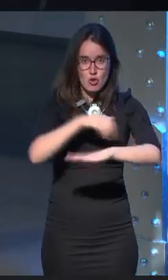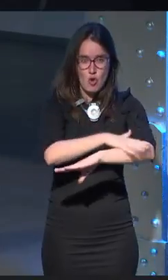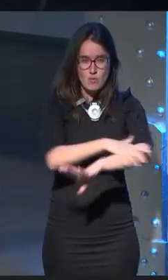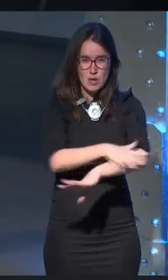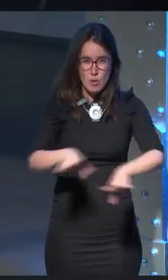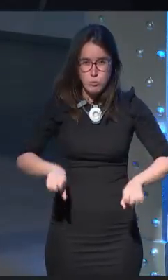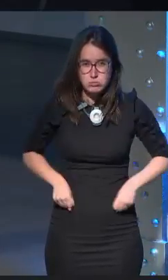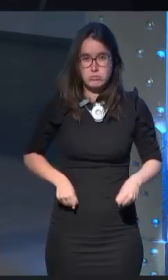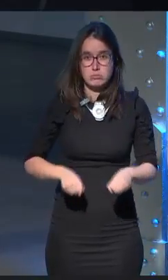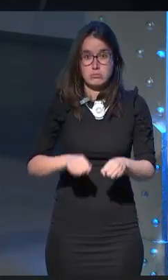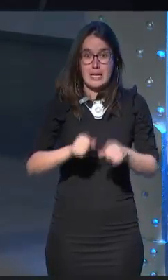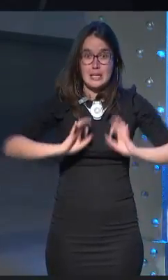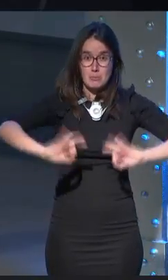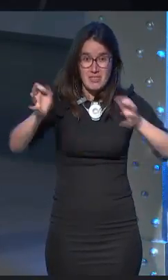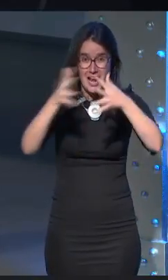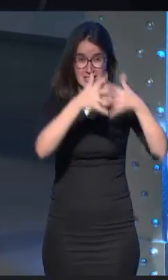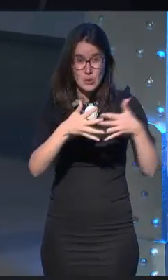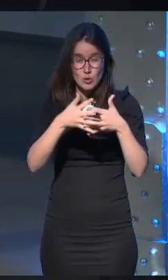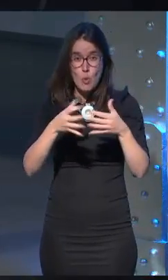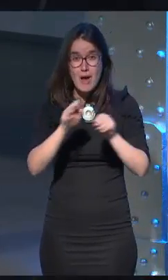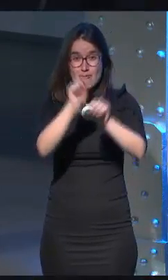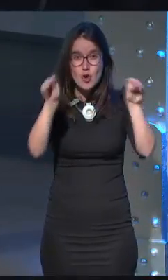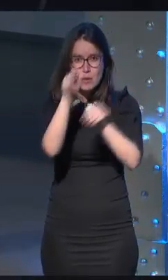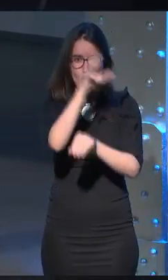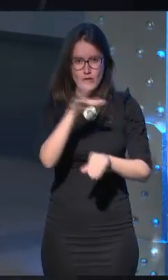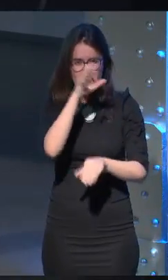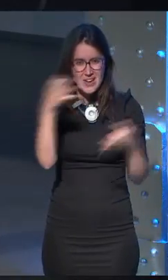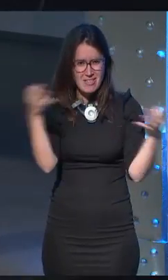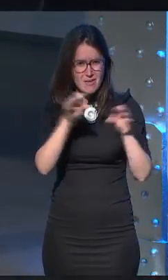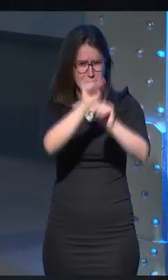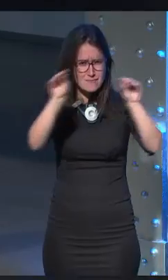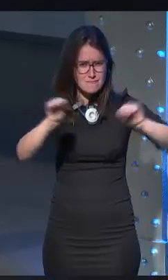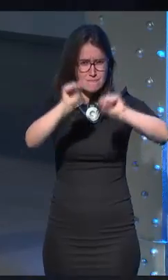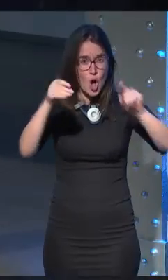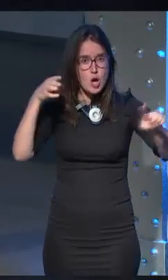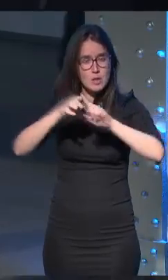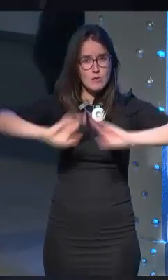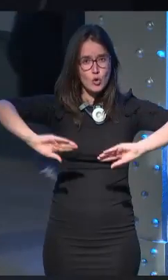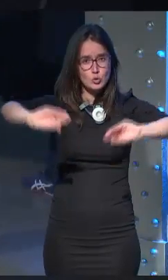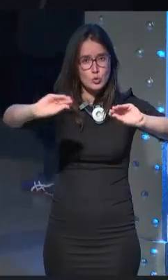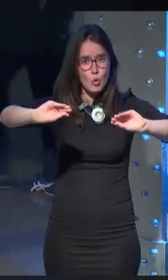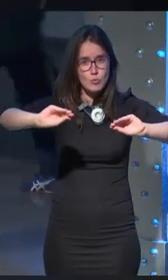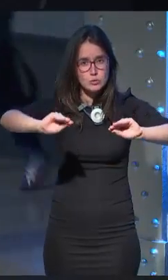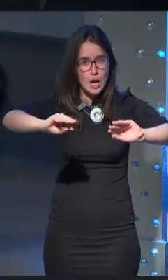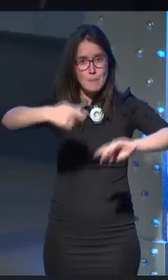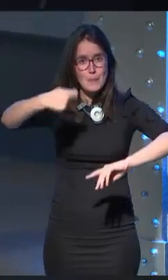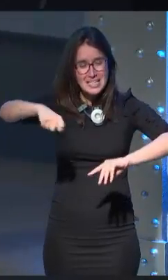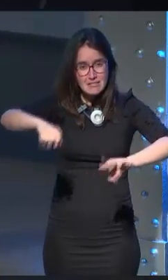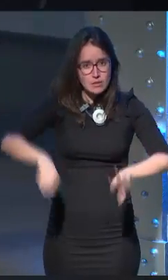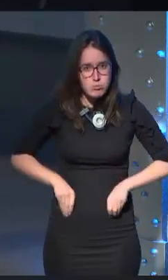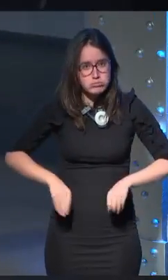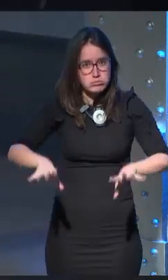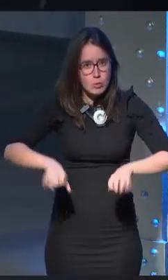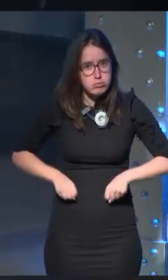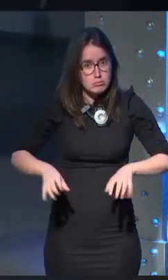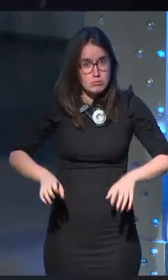especially in the U.S., that have scientific backgrounds, that their goal is not to get elected and reelected, and, you know, this becomes